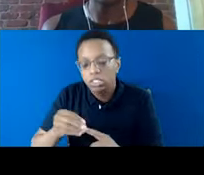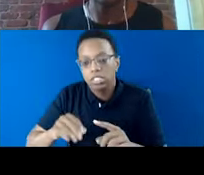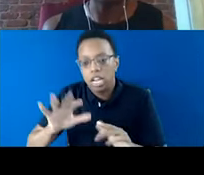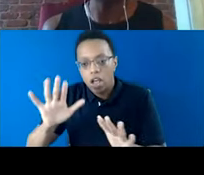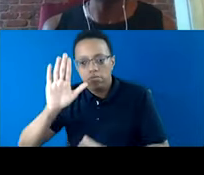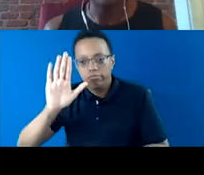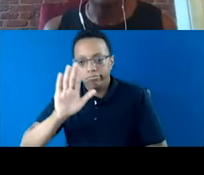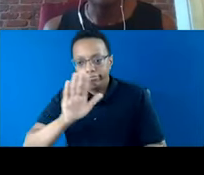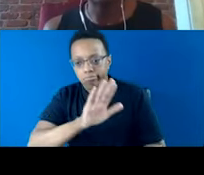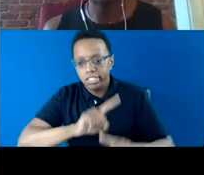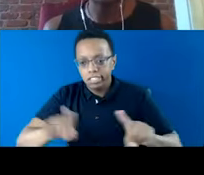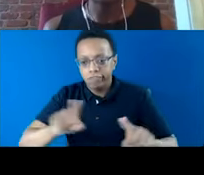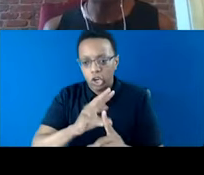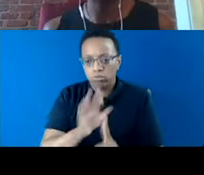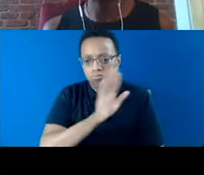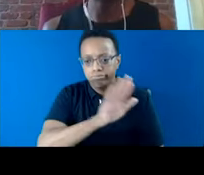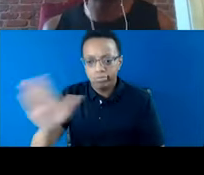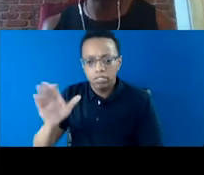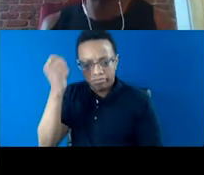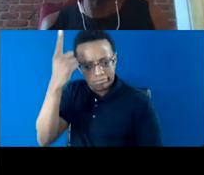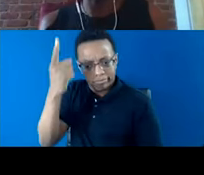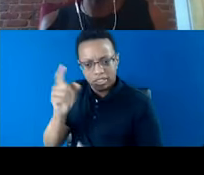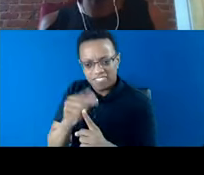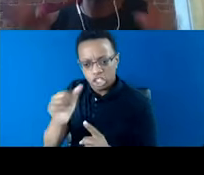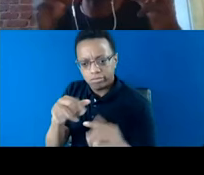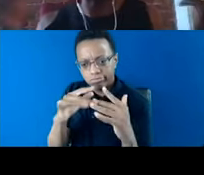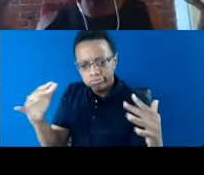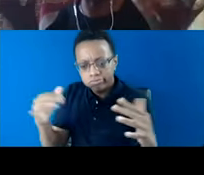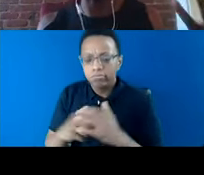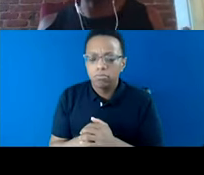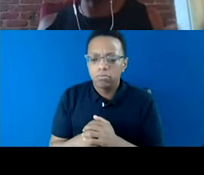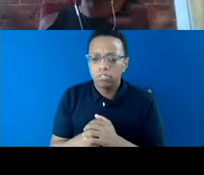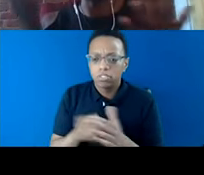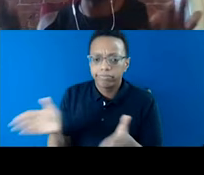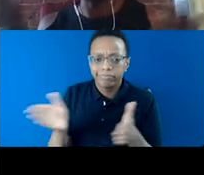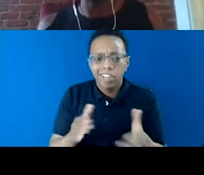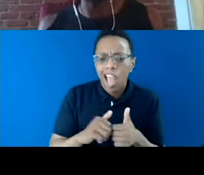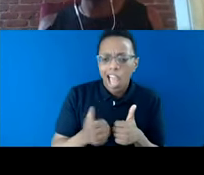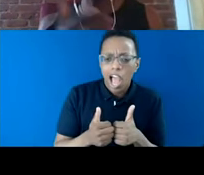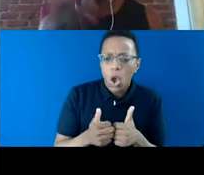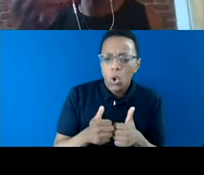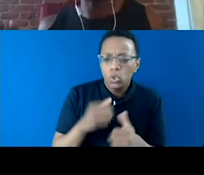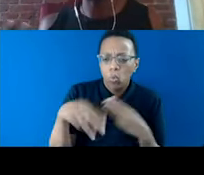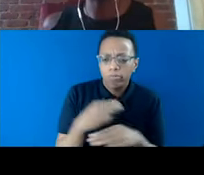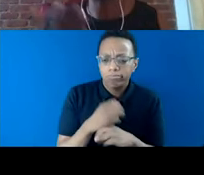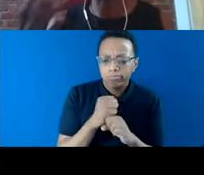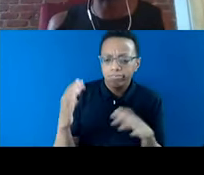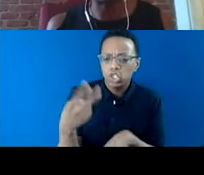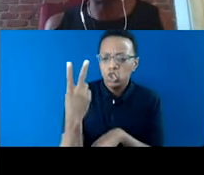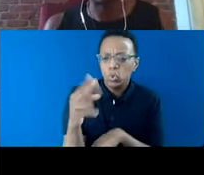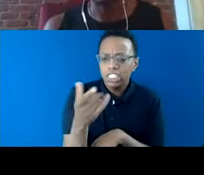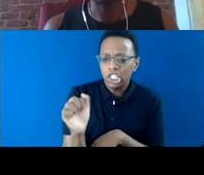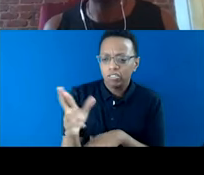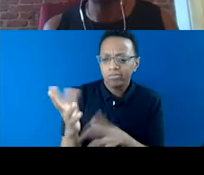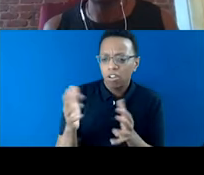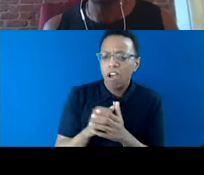so we started with the question, how did the whole world even get two genders, right? How did this idea even come to our